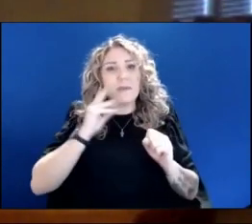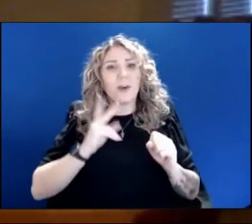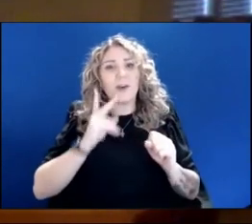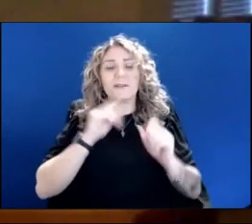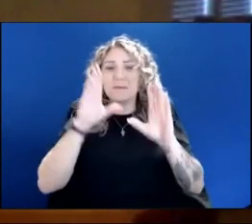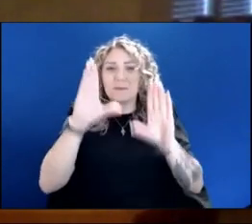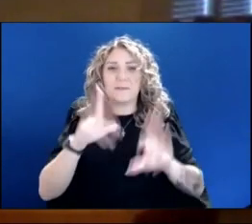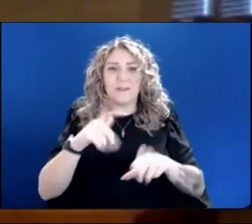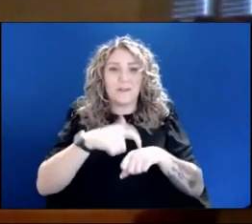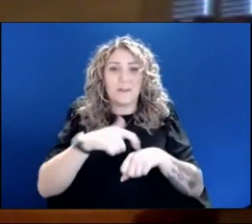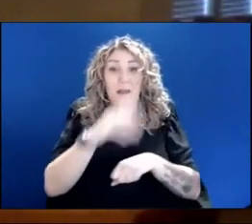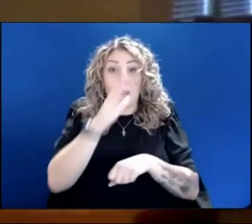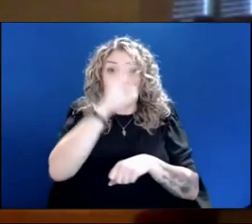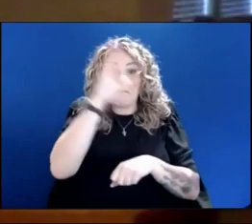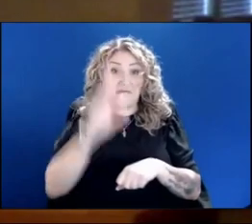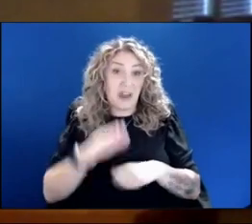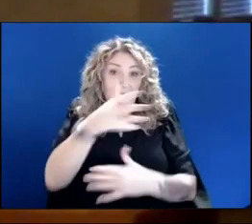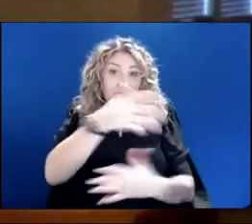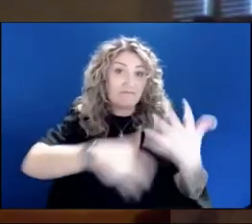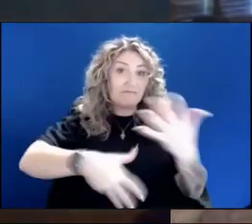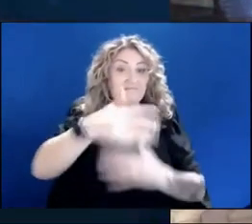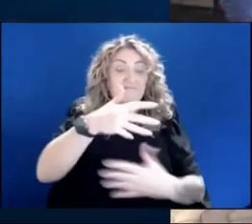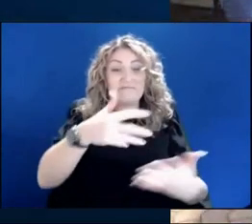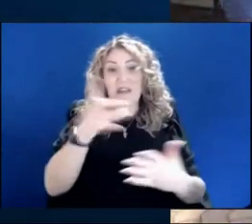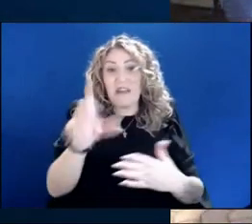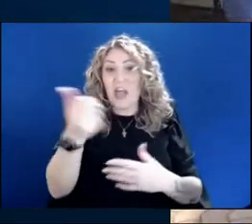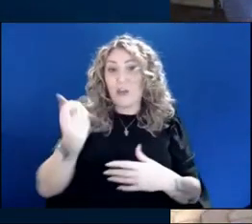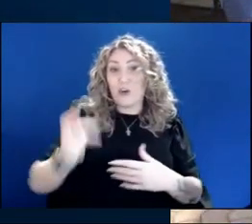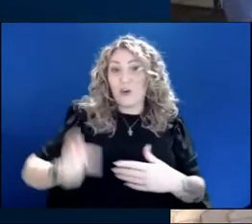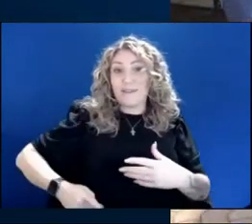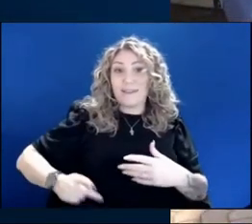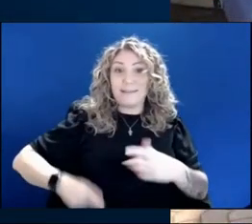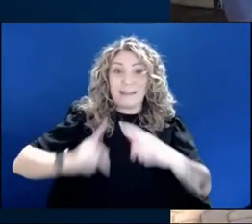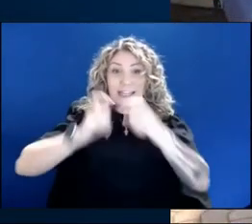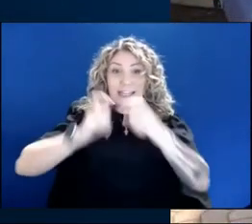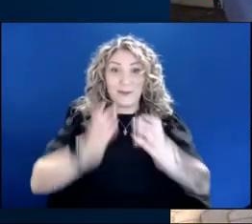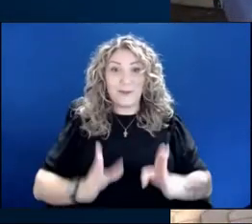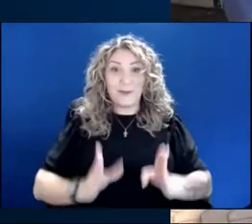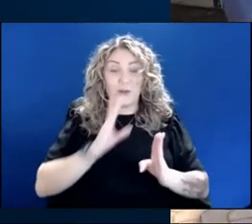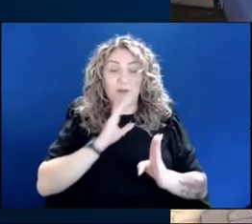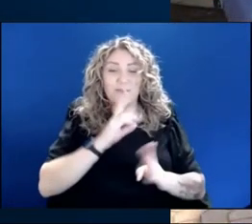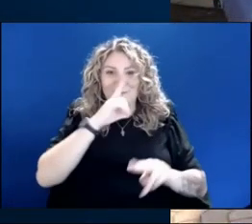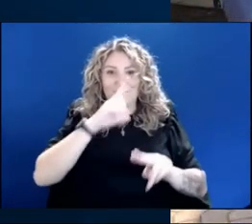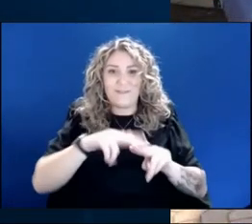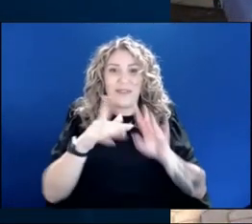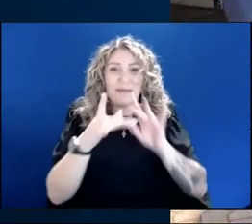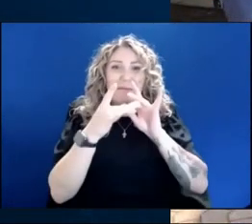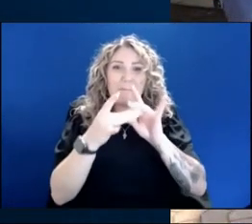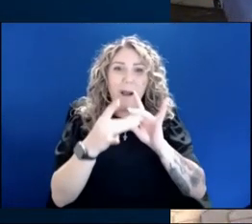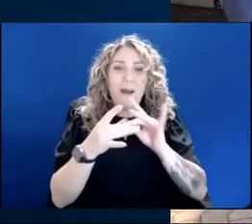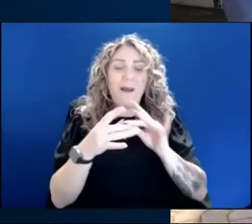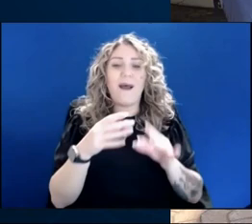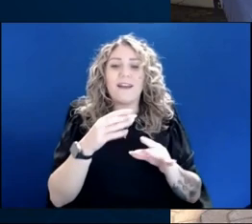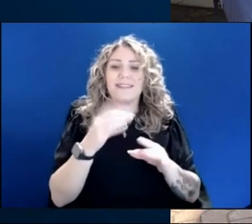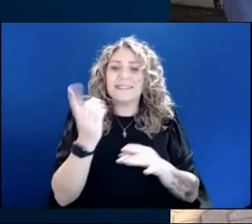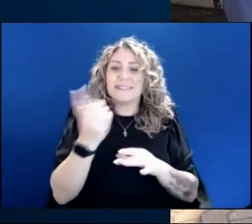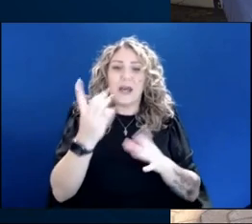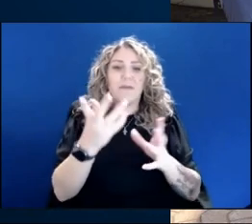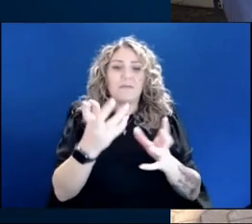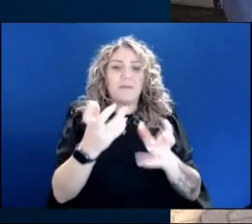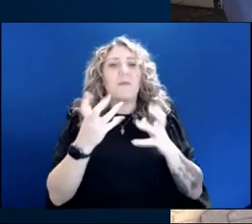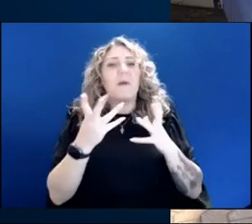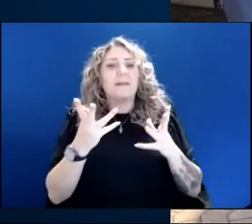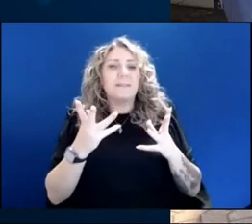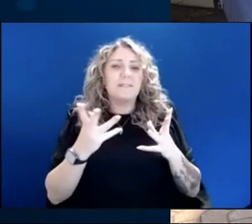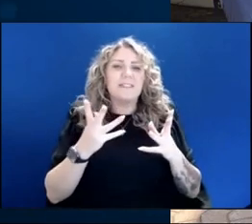had never been around so many kidney donors before, so it was fun to have that bond. And it was something we really wanted to take on to show